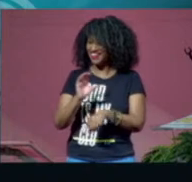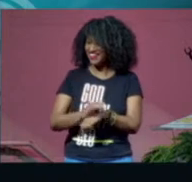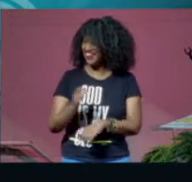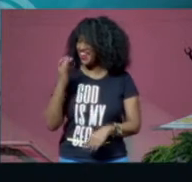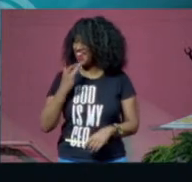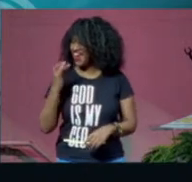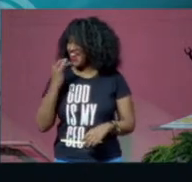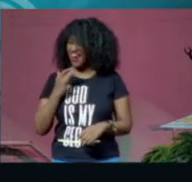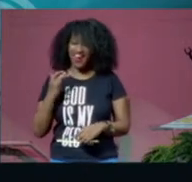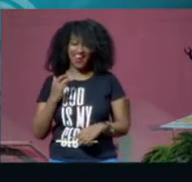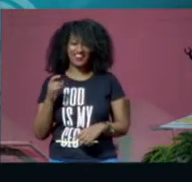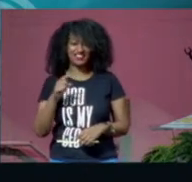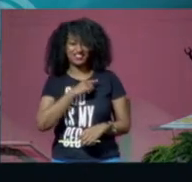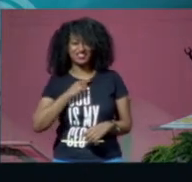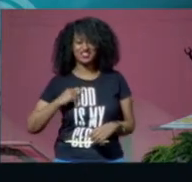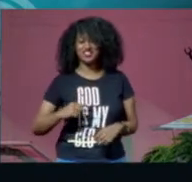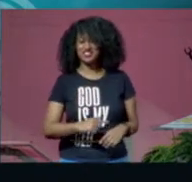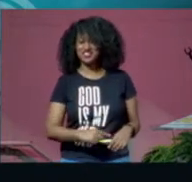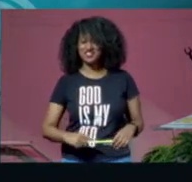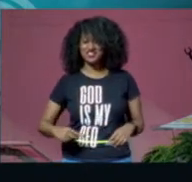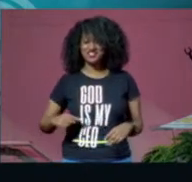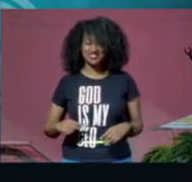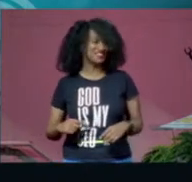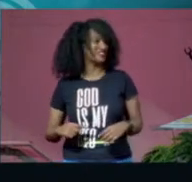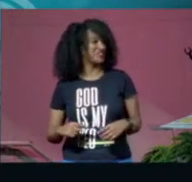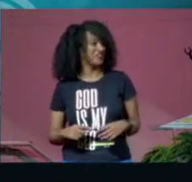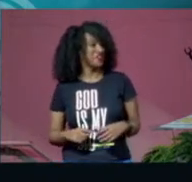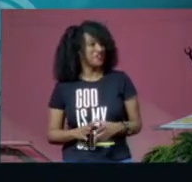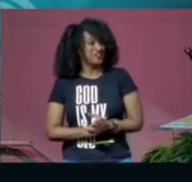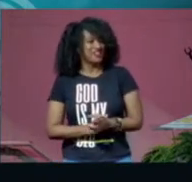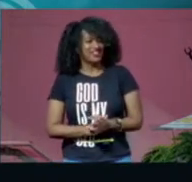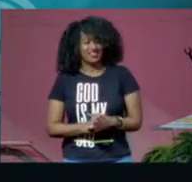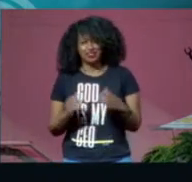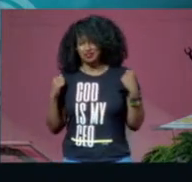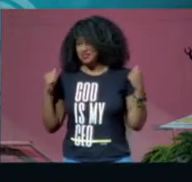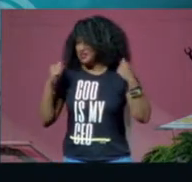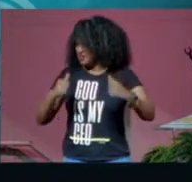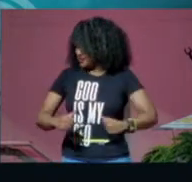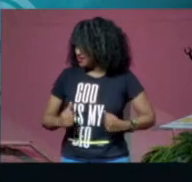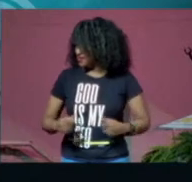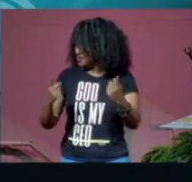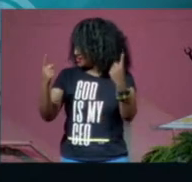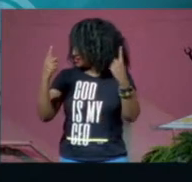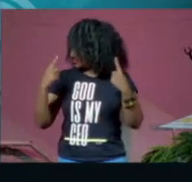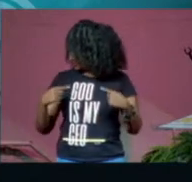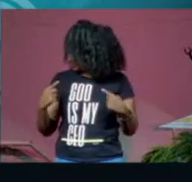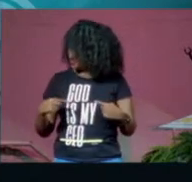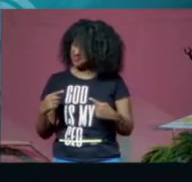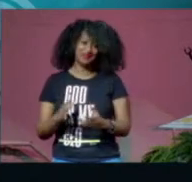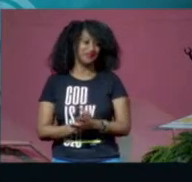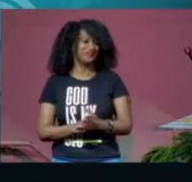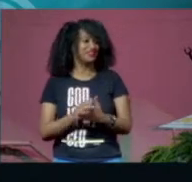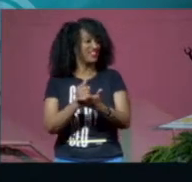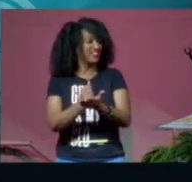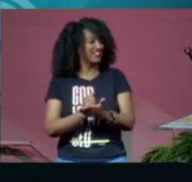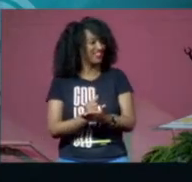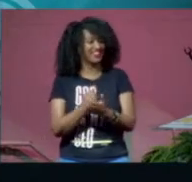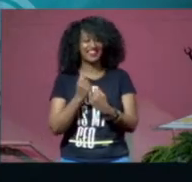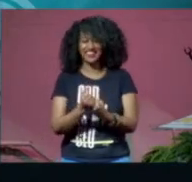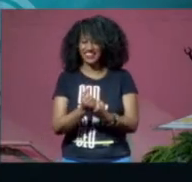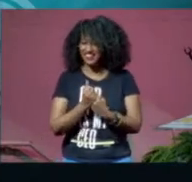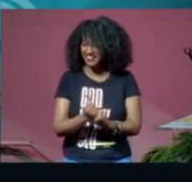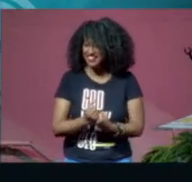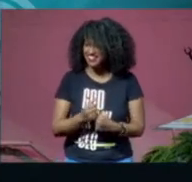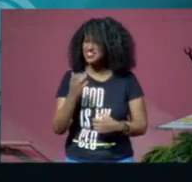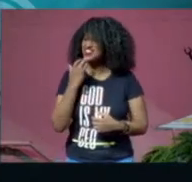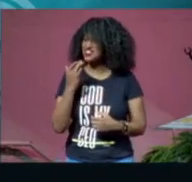superhero costume or t-shirt. Amen. Here in worship, come as your favorite superhero or in your favorite superhero t-shirt